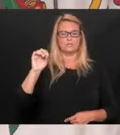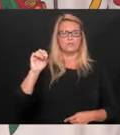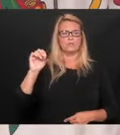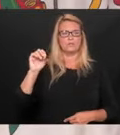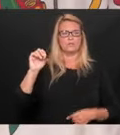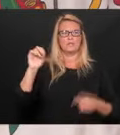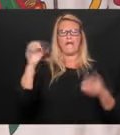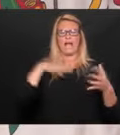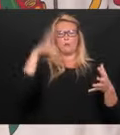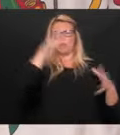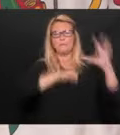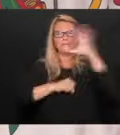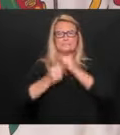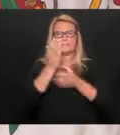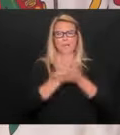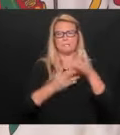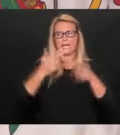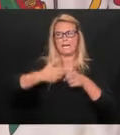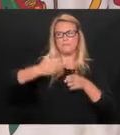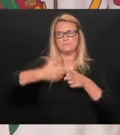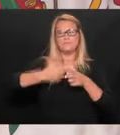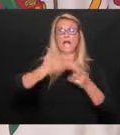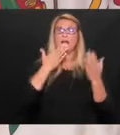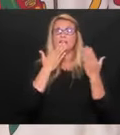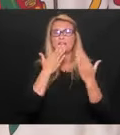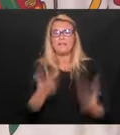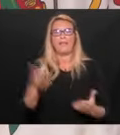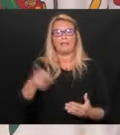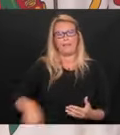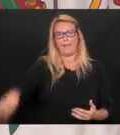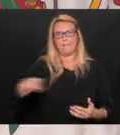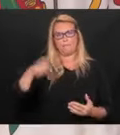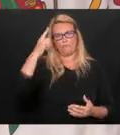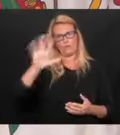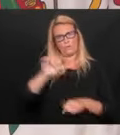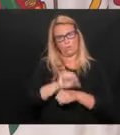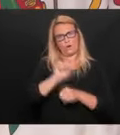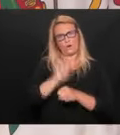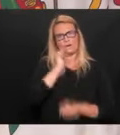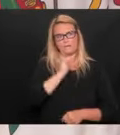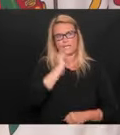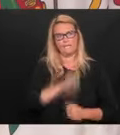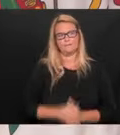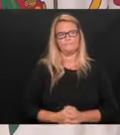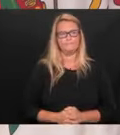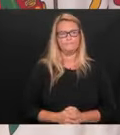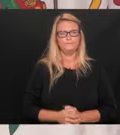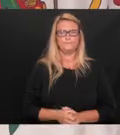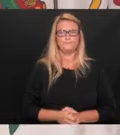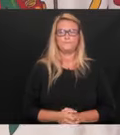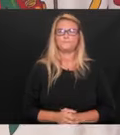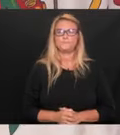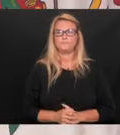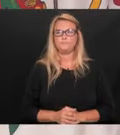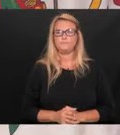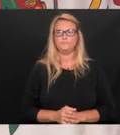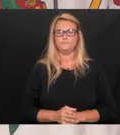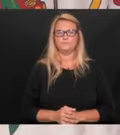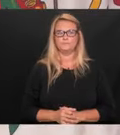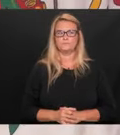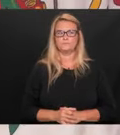some names, but nevertheless, you know, I thank them for all that they do every day. You know,